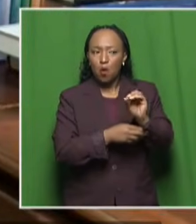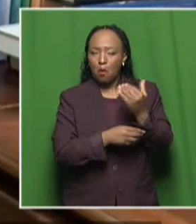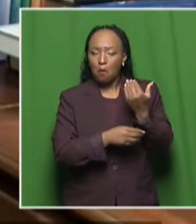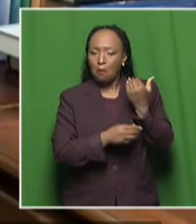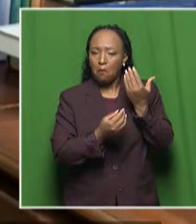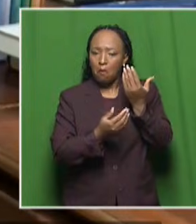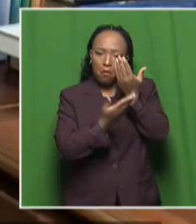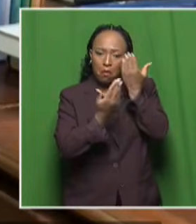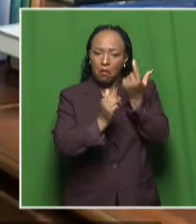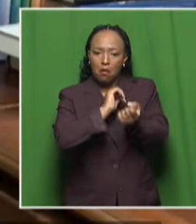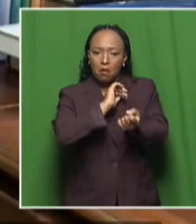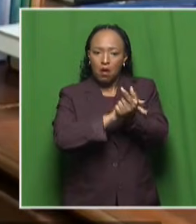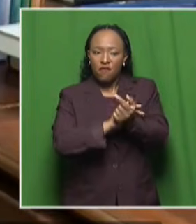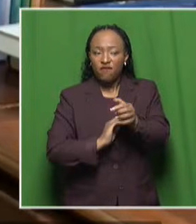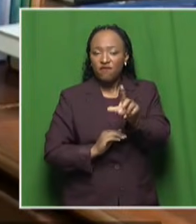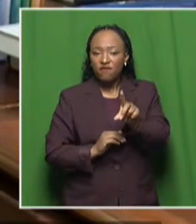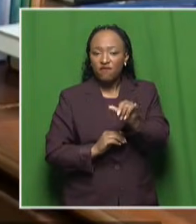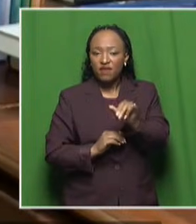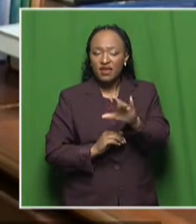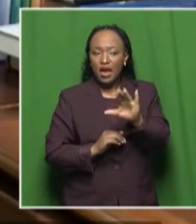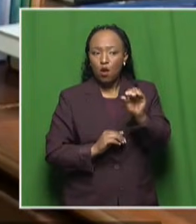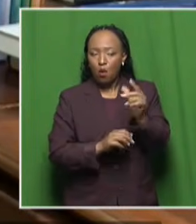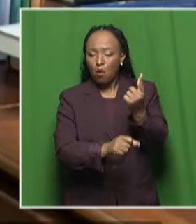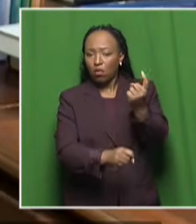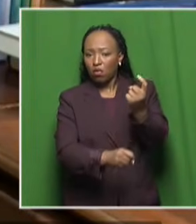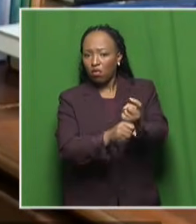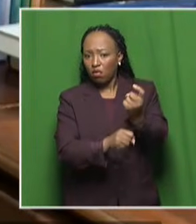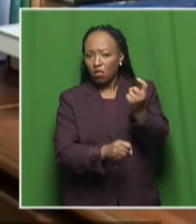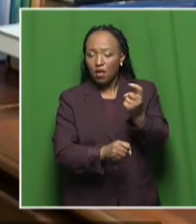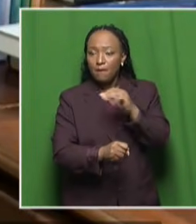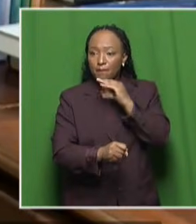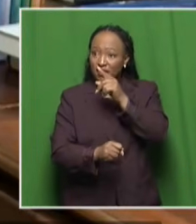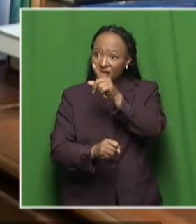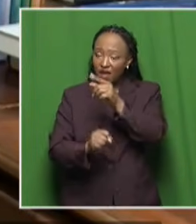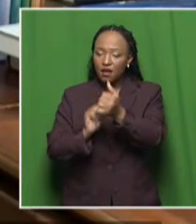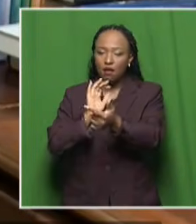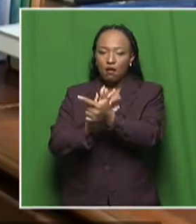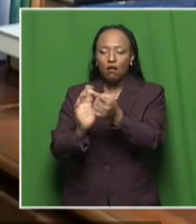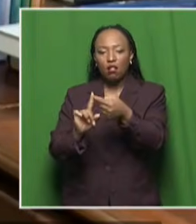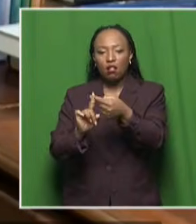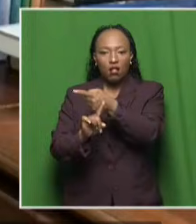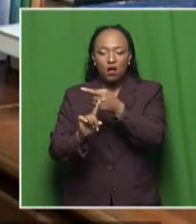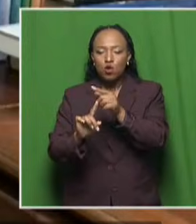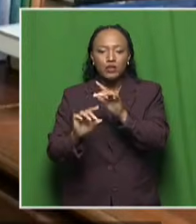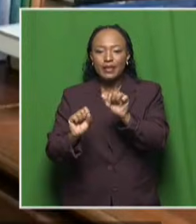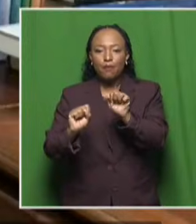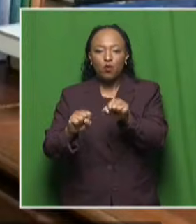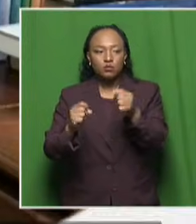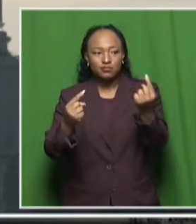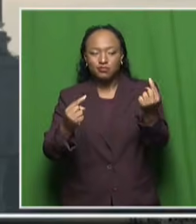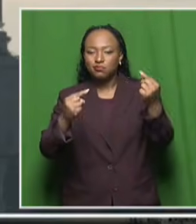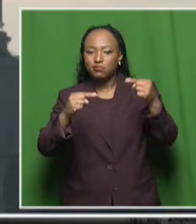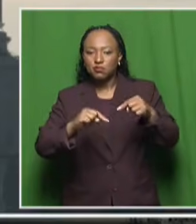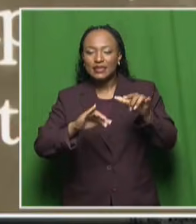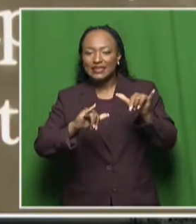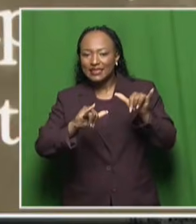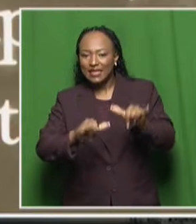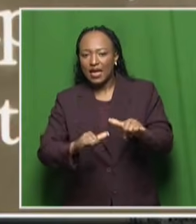If DIRCO declined that, then they are in total violation of staying in the country. If DIRCO